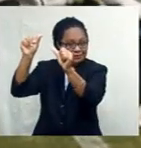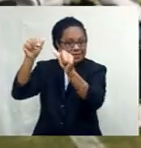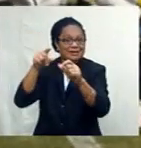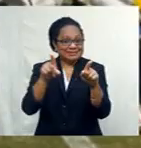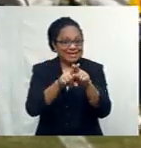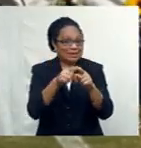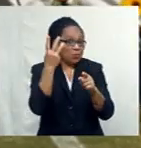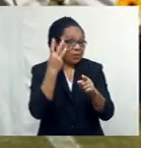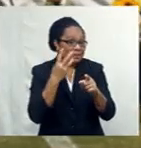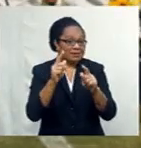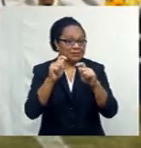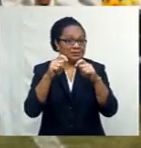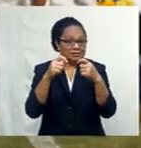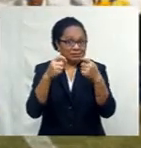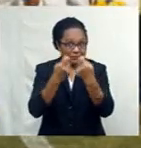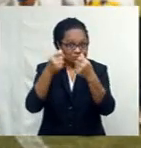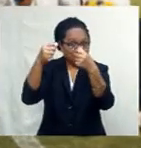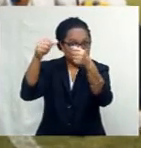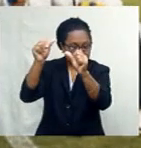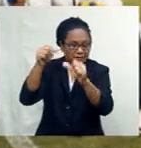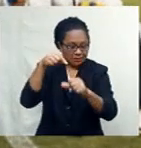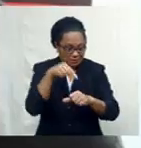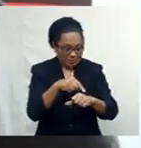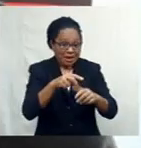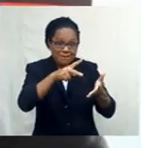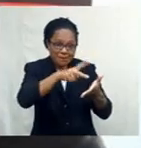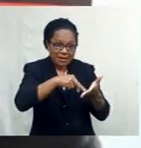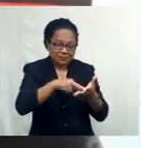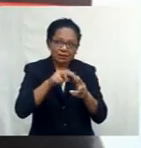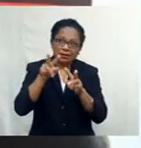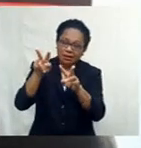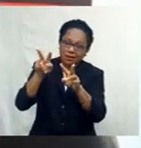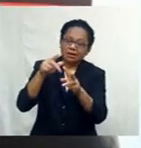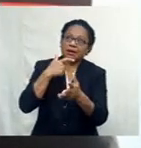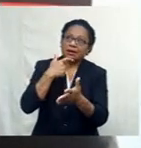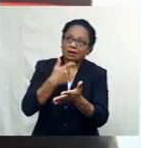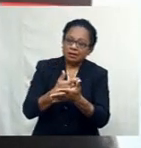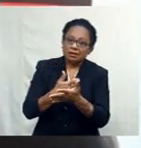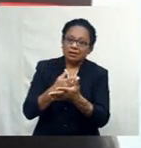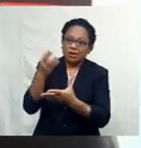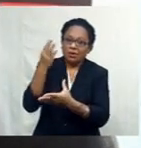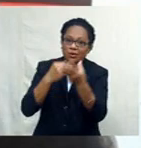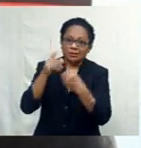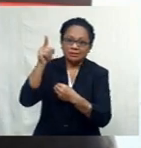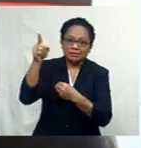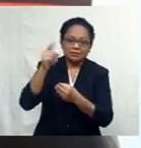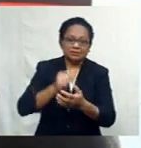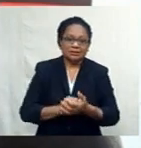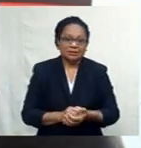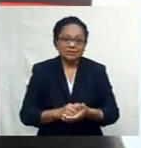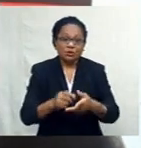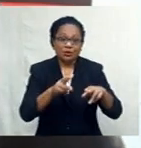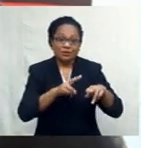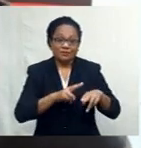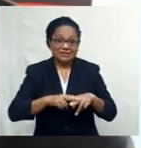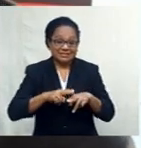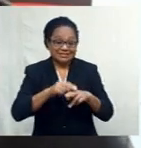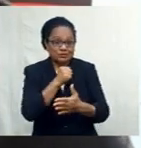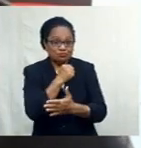Mbathi coaching team an important lesson. Other side of the paddock, the Fiji Rugby Union